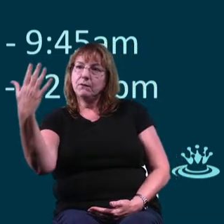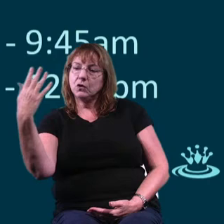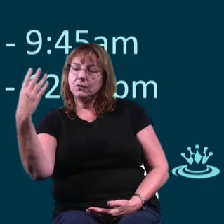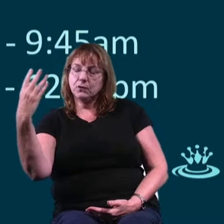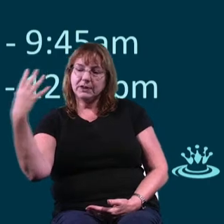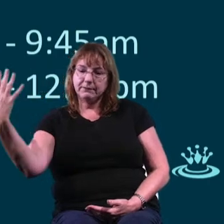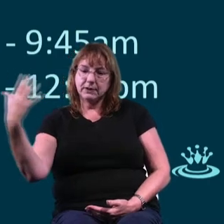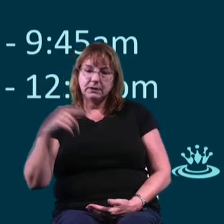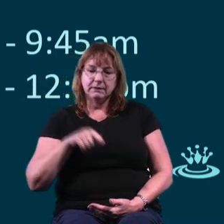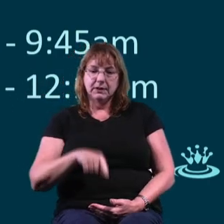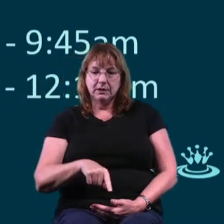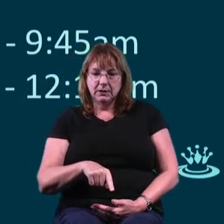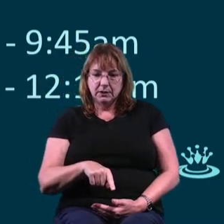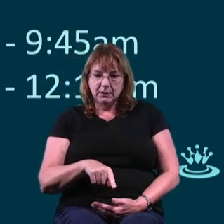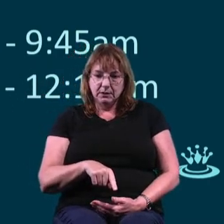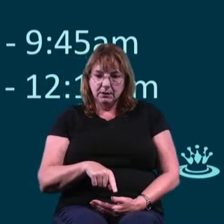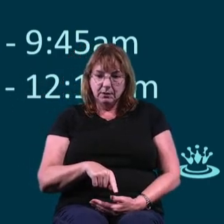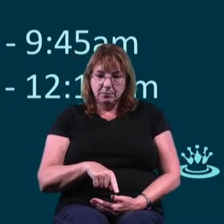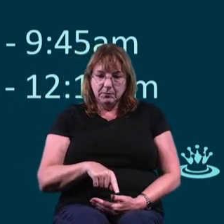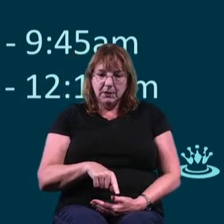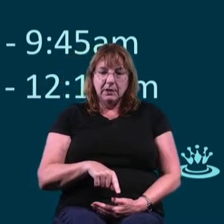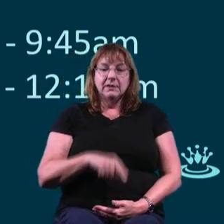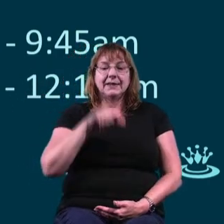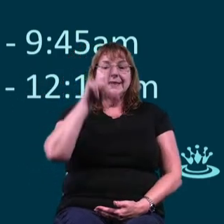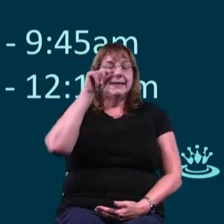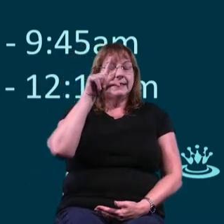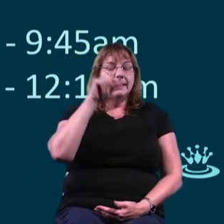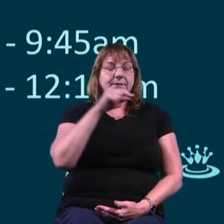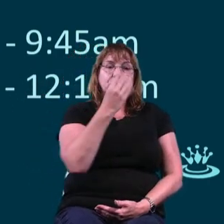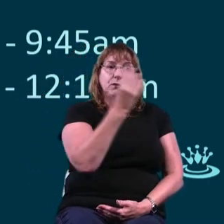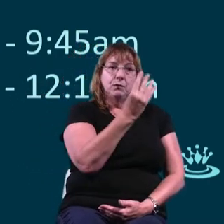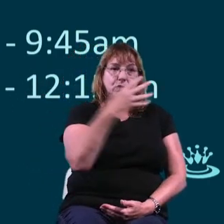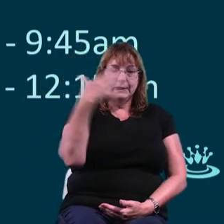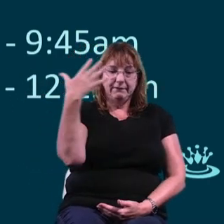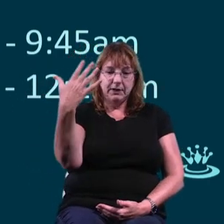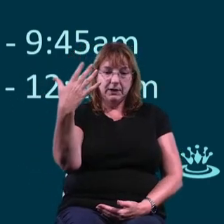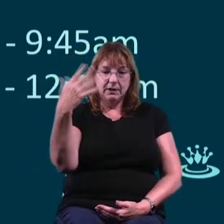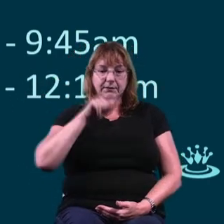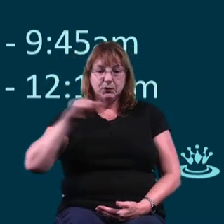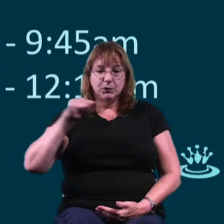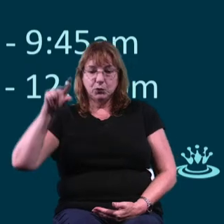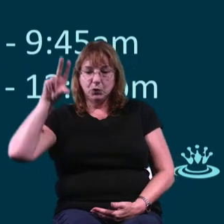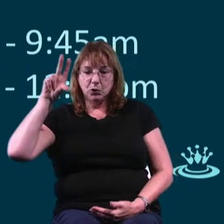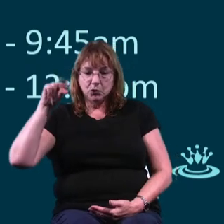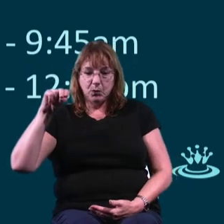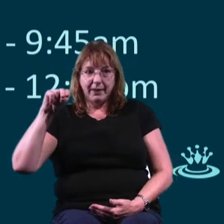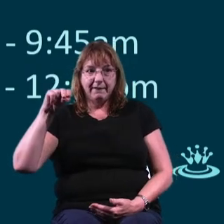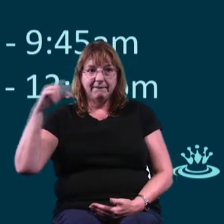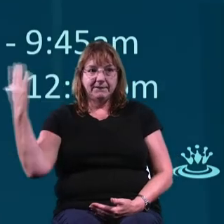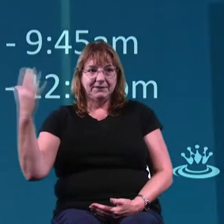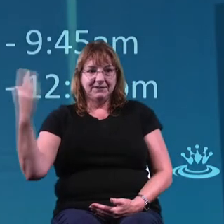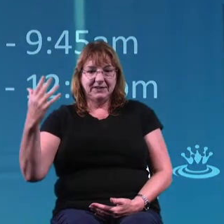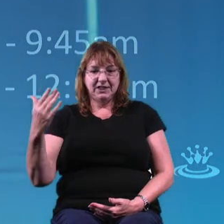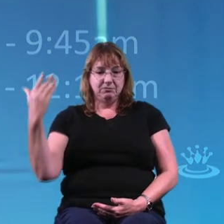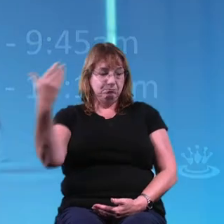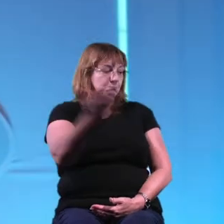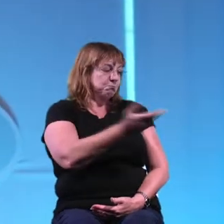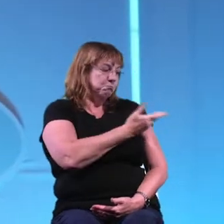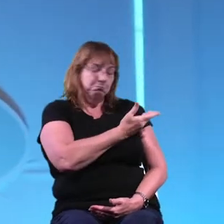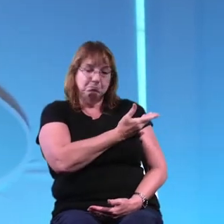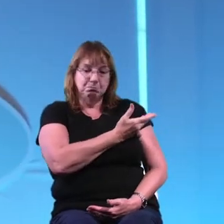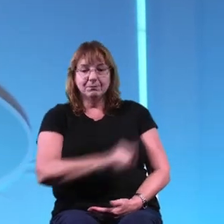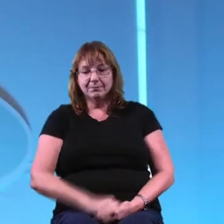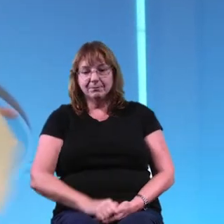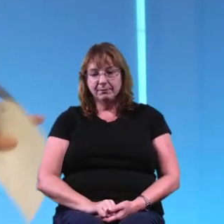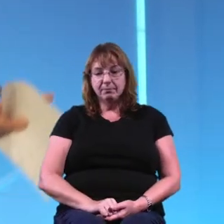11:15. And so that's before and after the all-age service. If you haven't had a chance yet to register, there